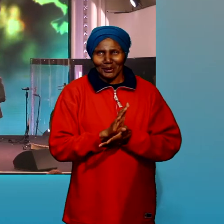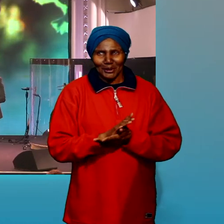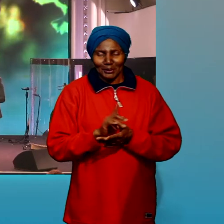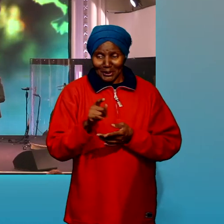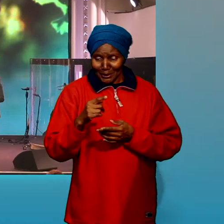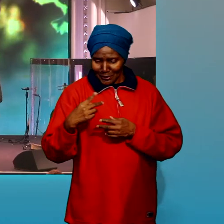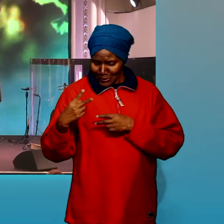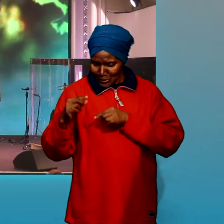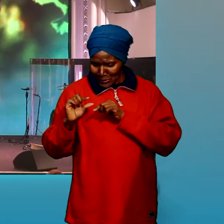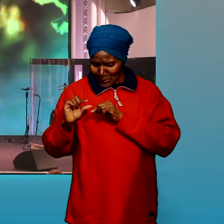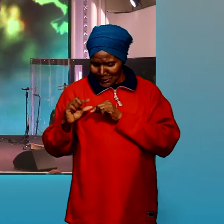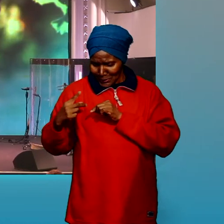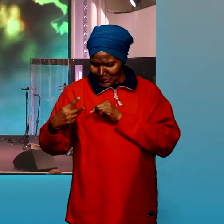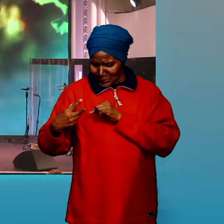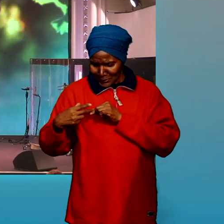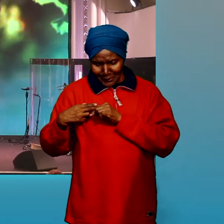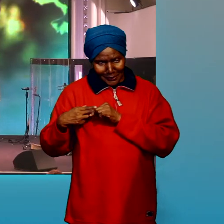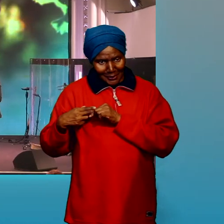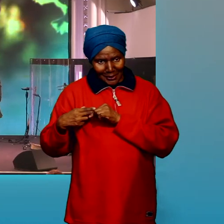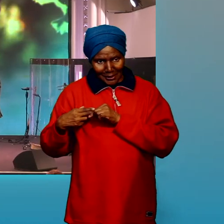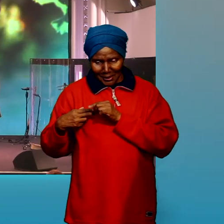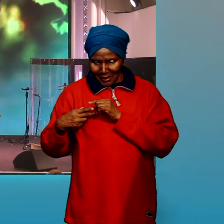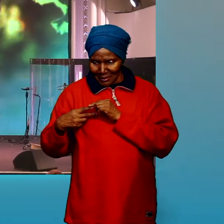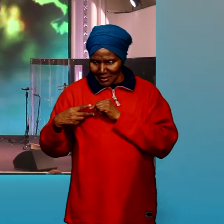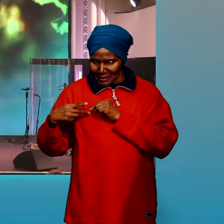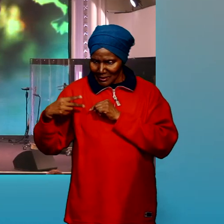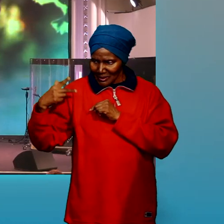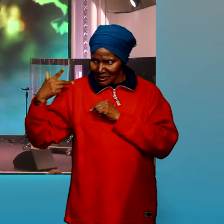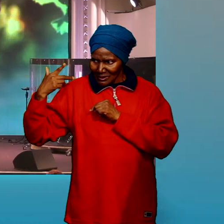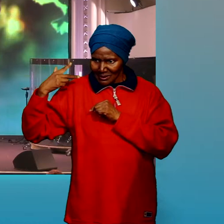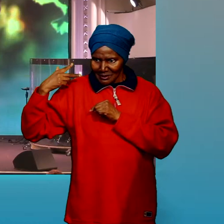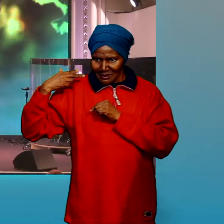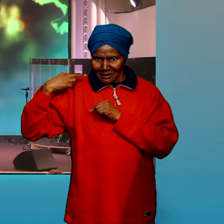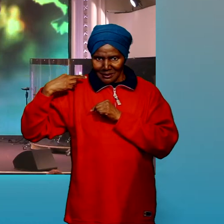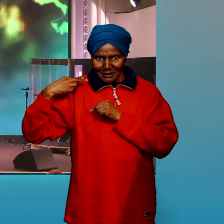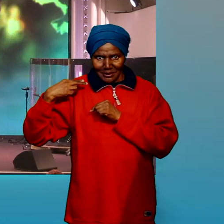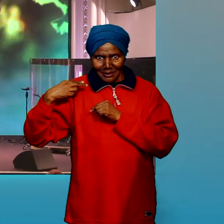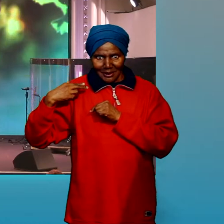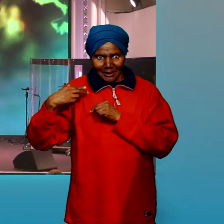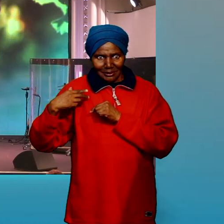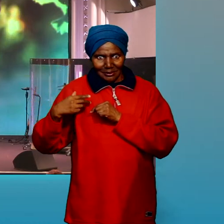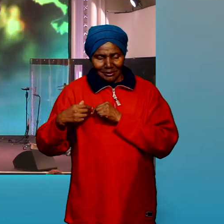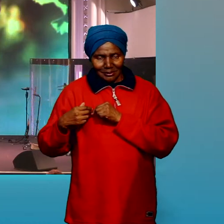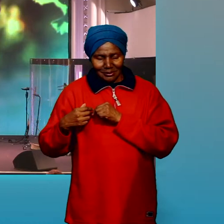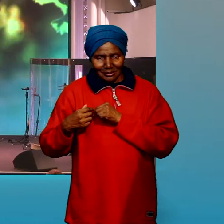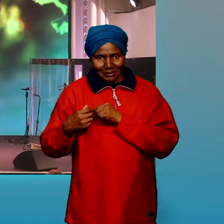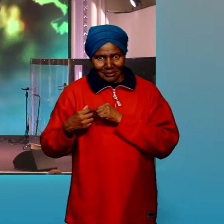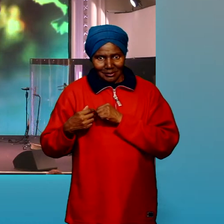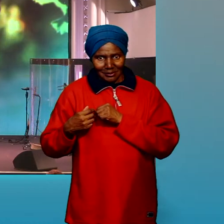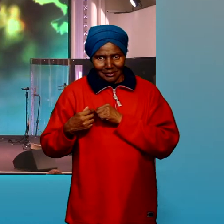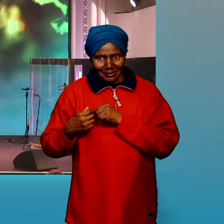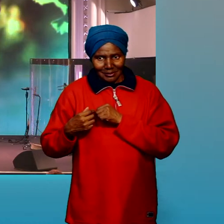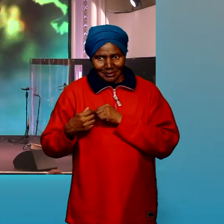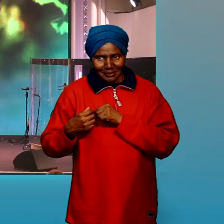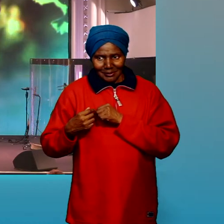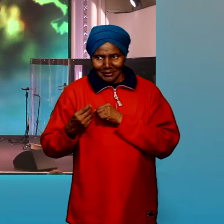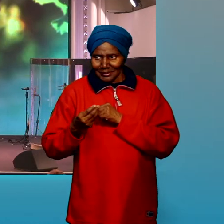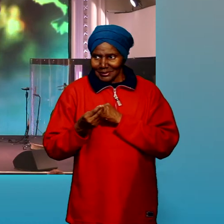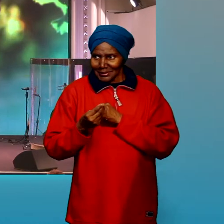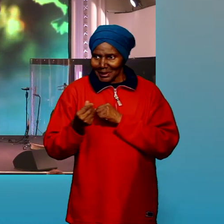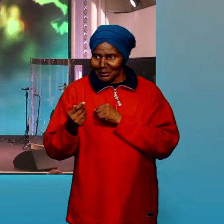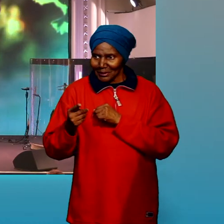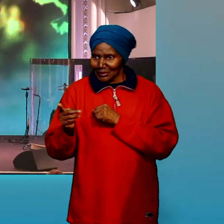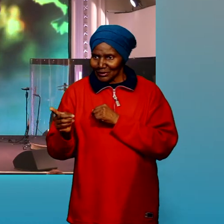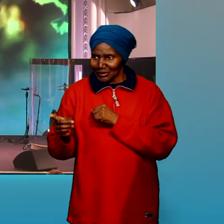expect. And you're thinking, that's a bit harsh. Wasn't quite ready for that. But praise God, for some of us that are not follically